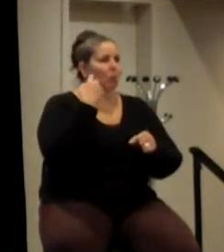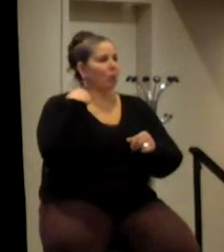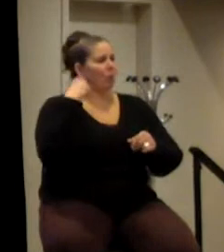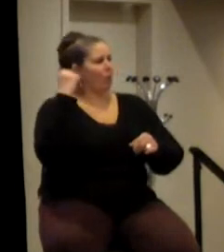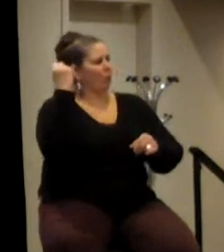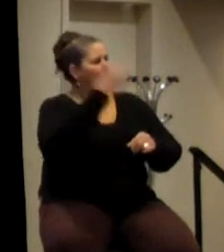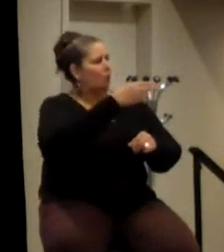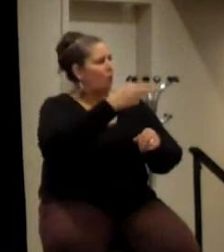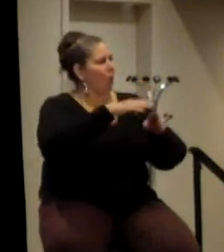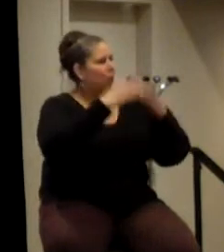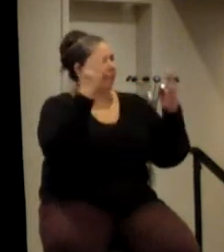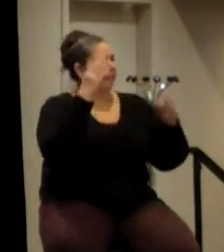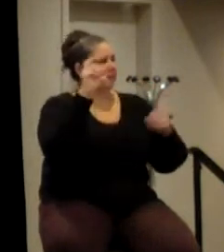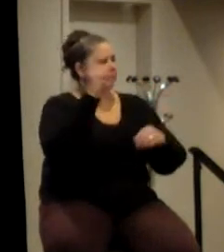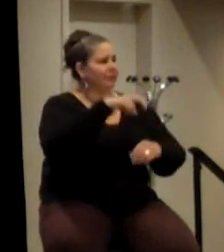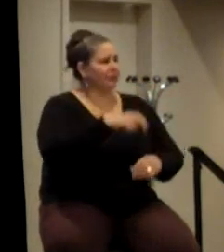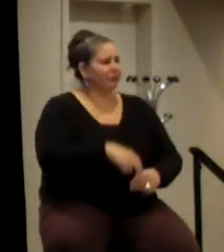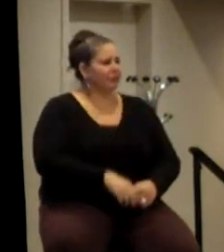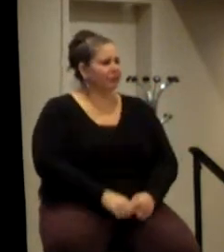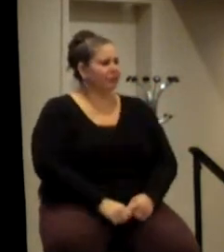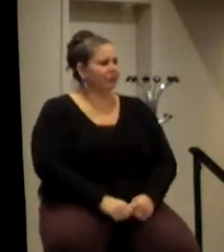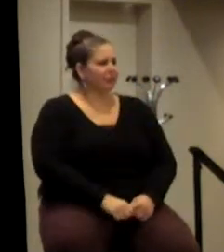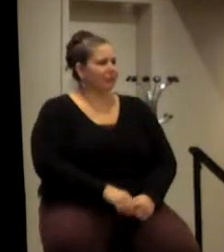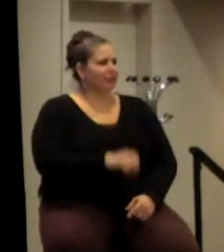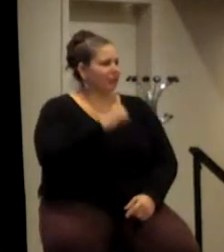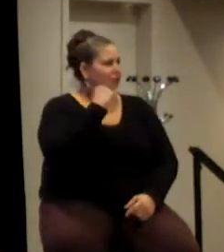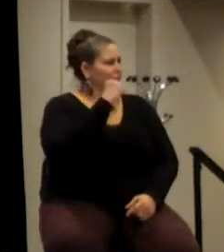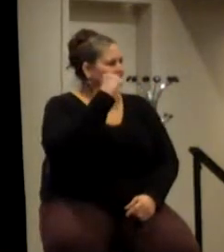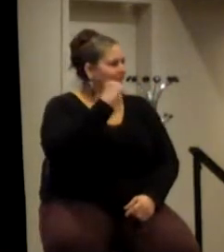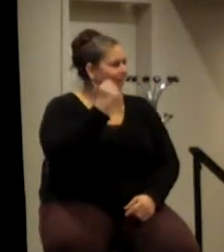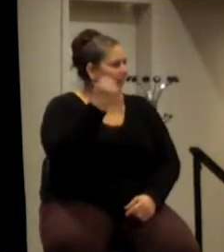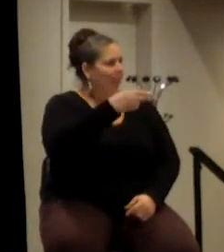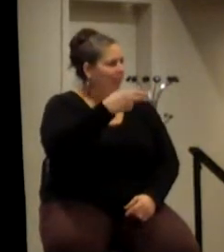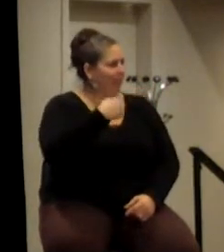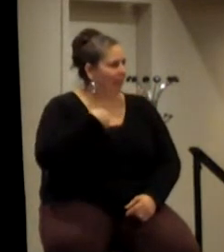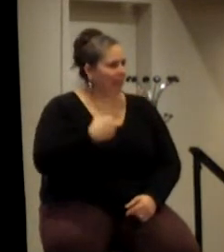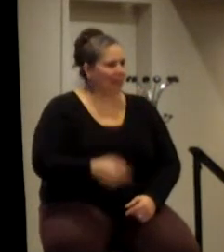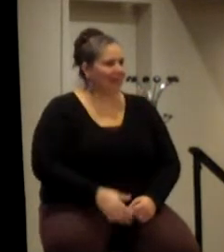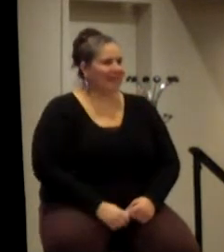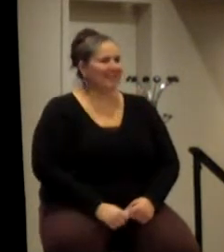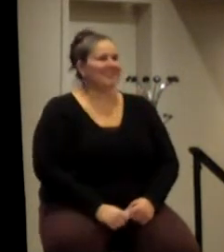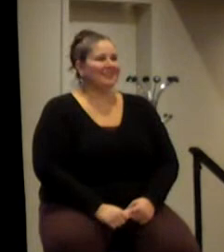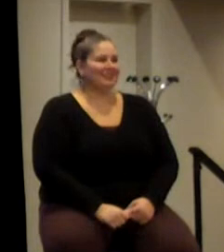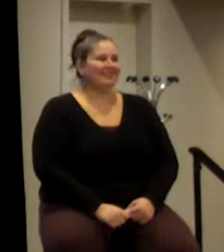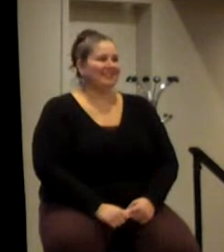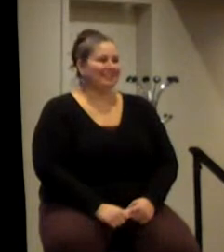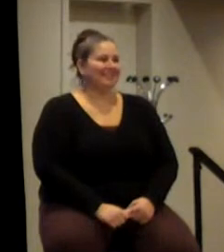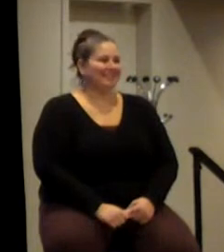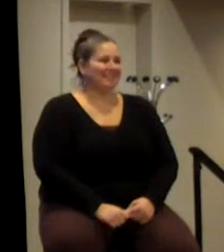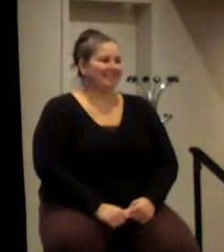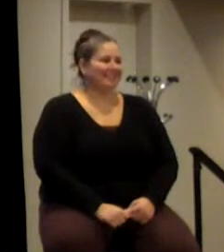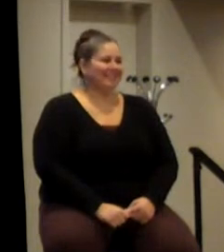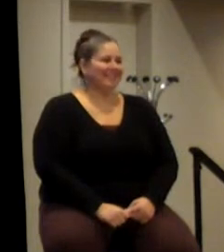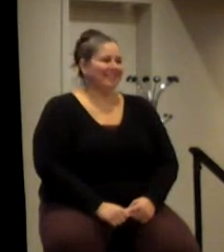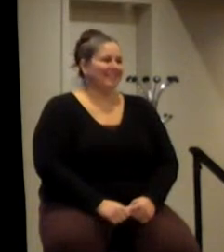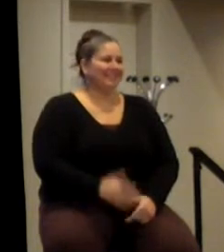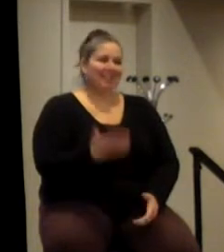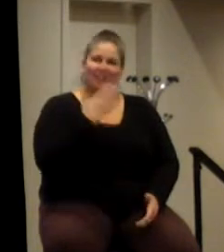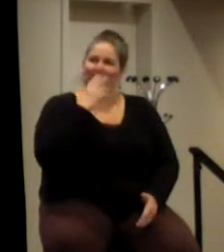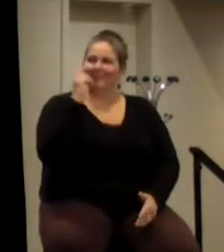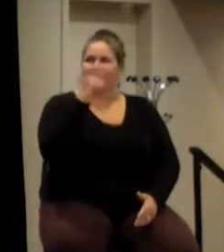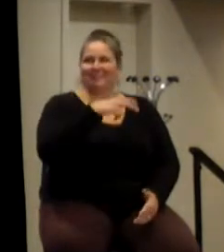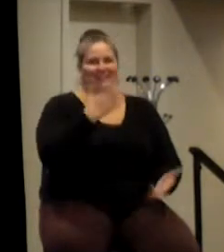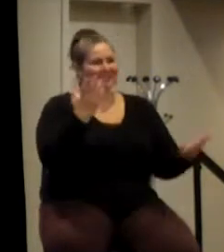if I'm still seeing double. I definitely won't be able to throw out the first pitch, but that was a great pitch. So Dr. Gupta will